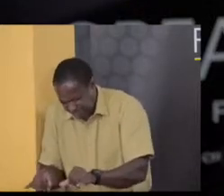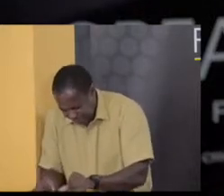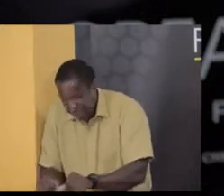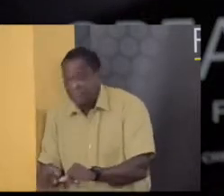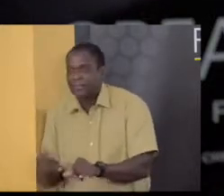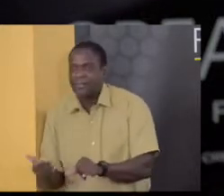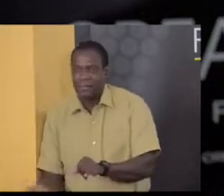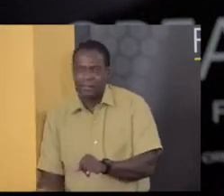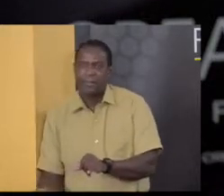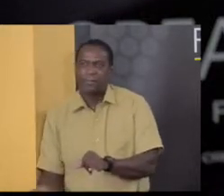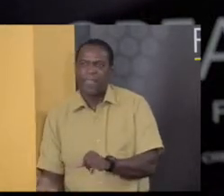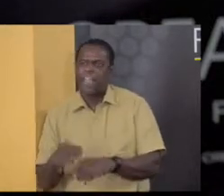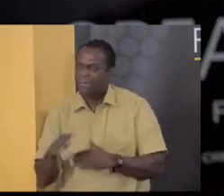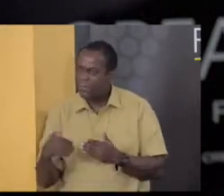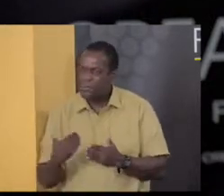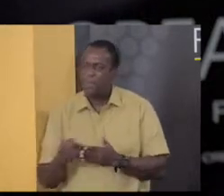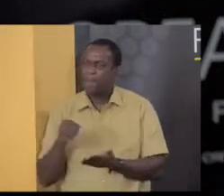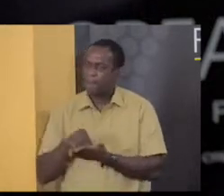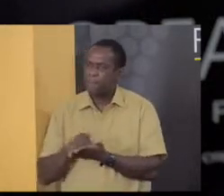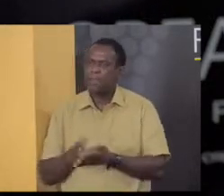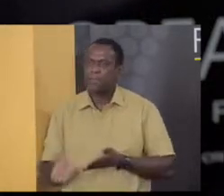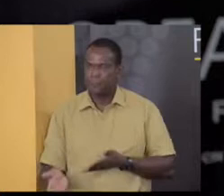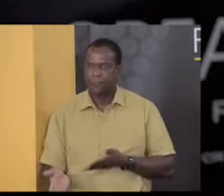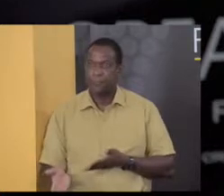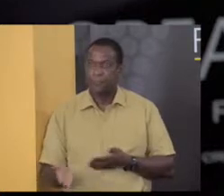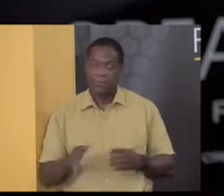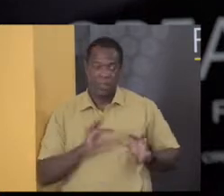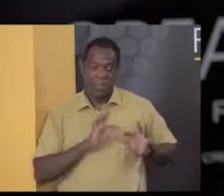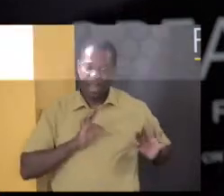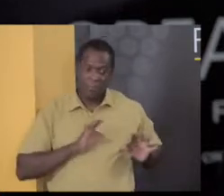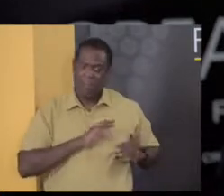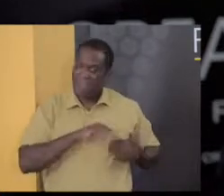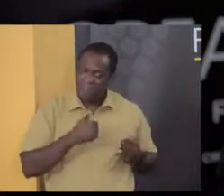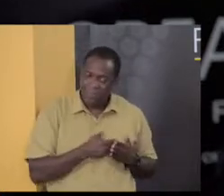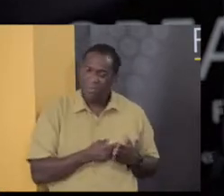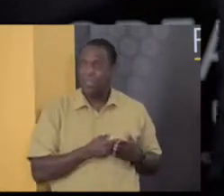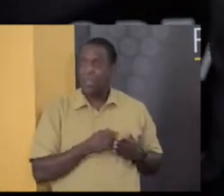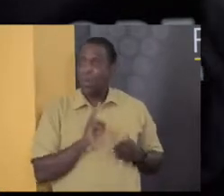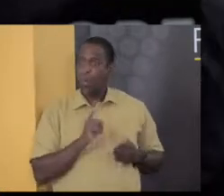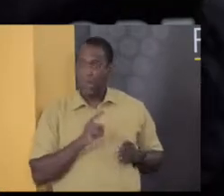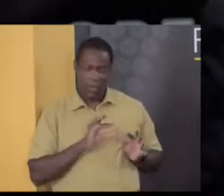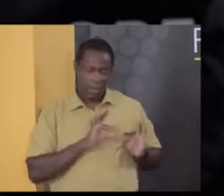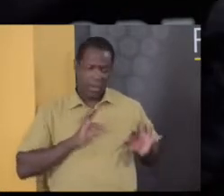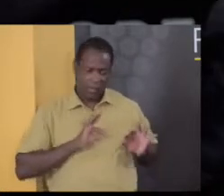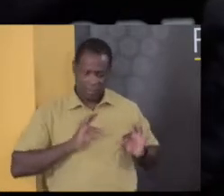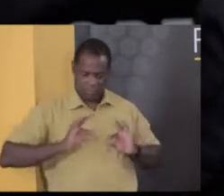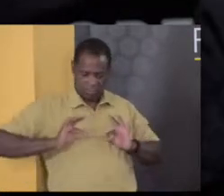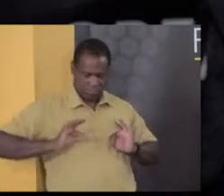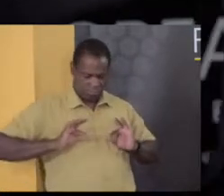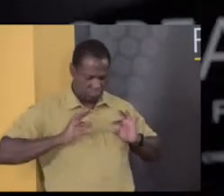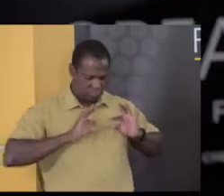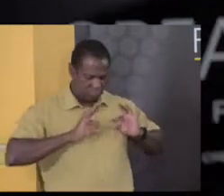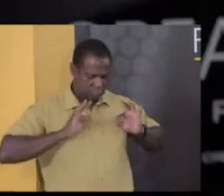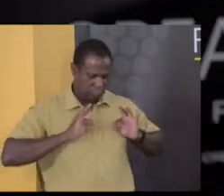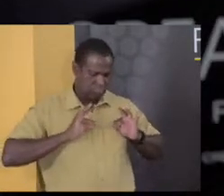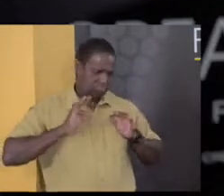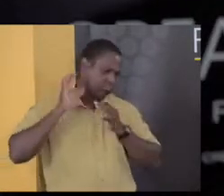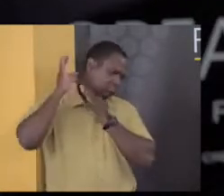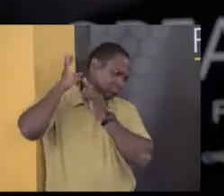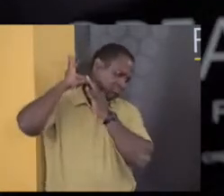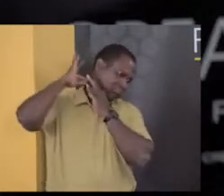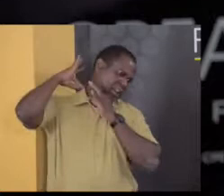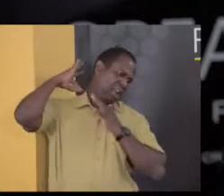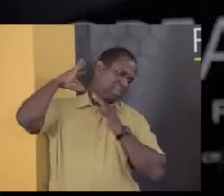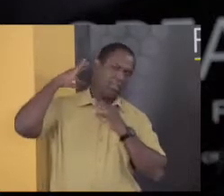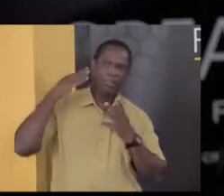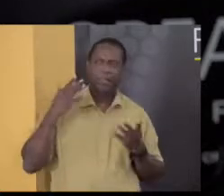Every single detail, whether it's a half inch, an inch, whatever it is, it will be inside of there. You'll see later on,